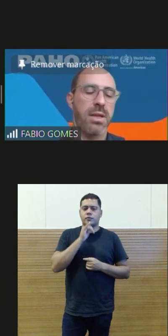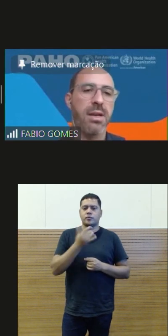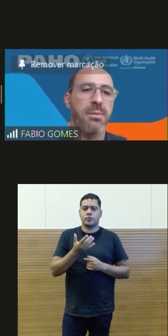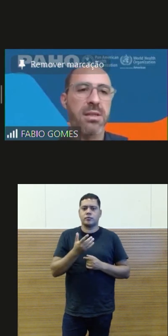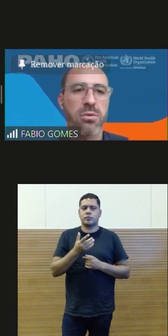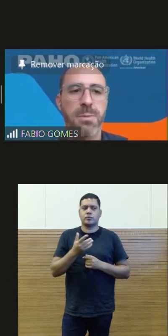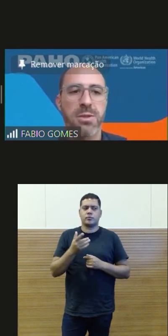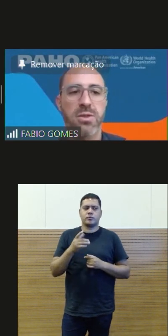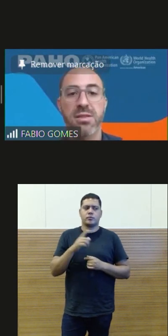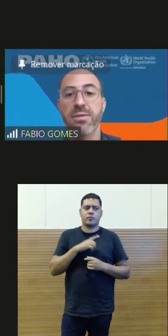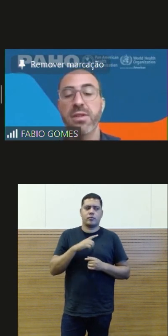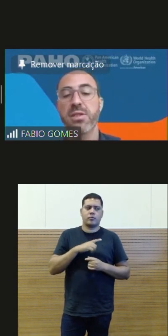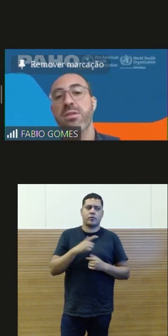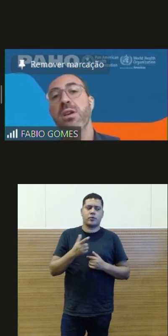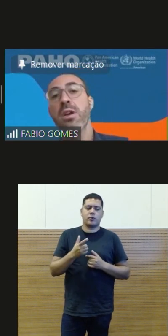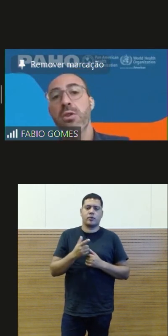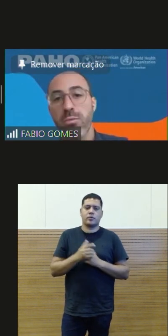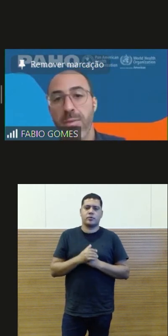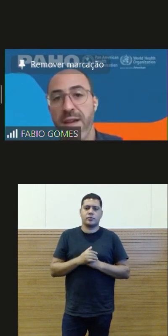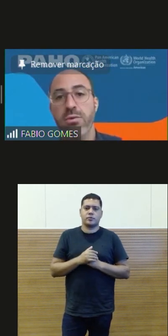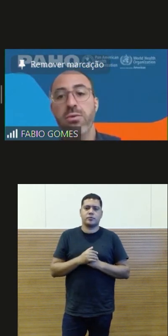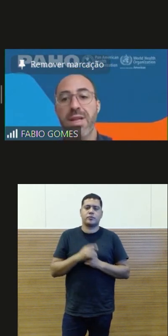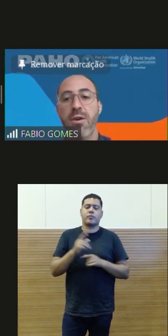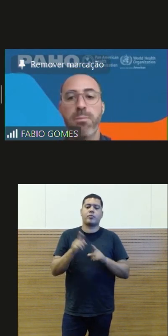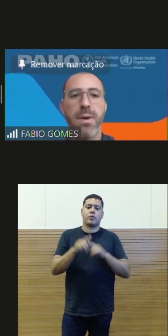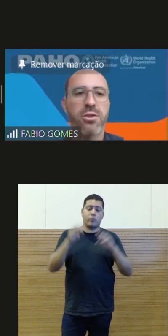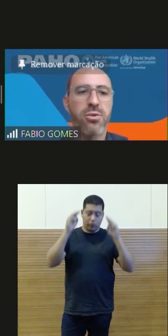Chile, with the restriction,